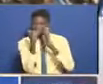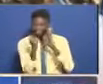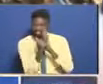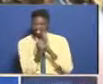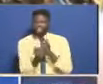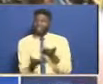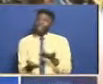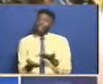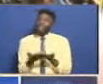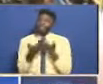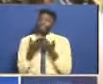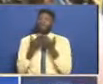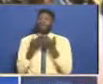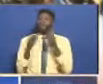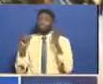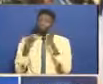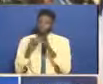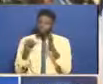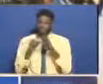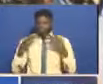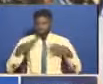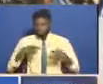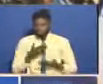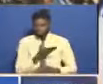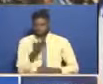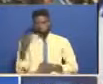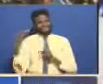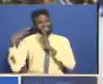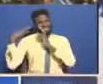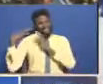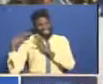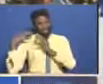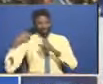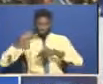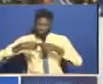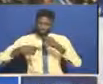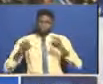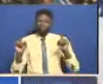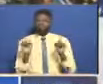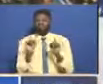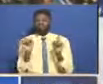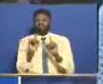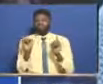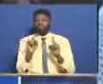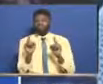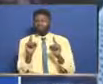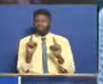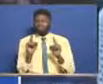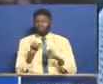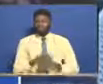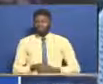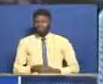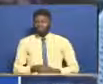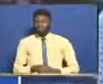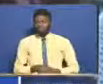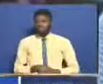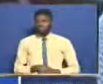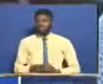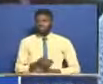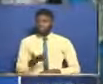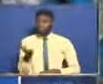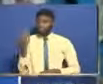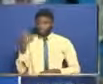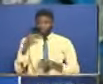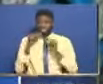itatoa shida hii kwa migongo ama mabega ya Wakenya. Former National Assembly Speaker